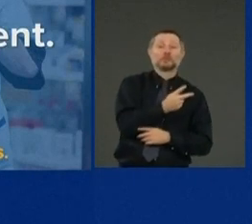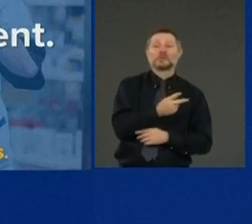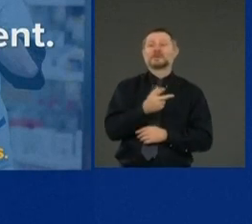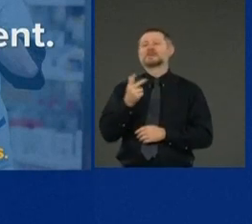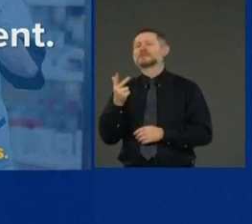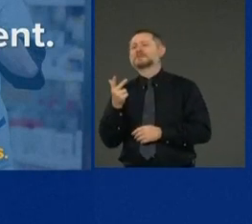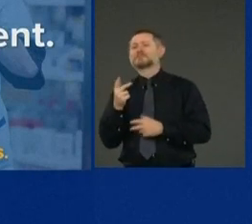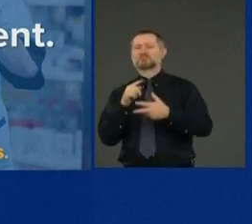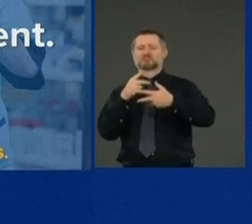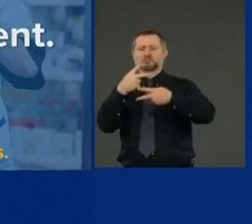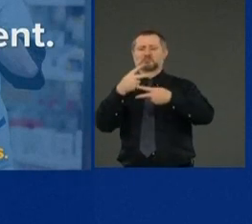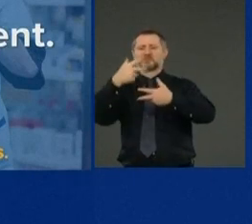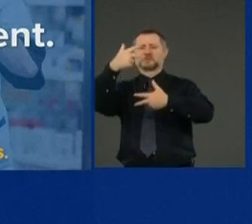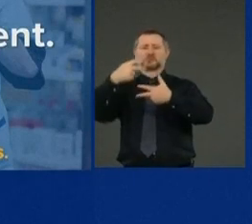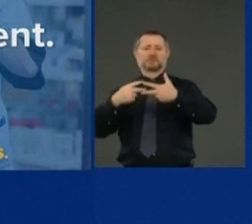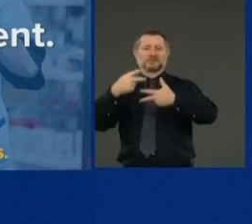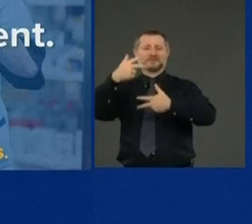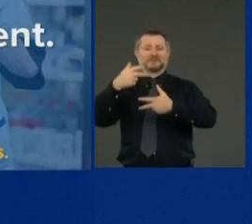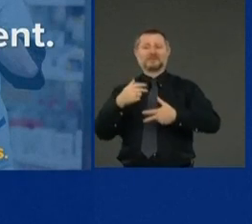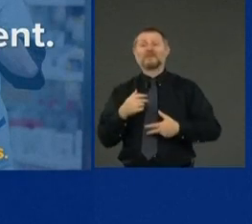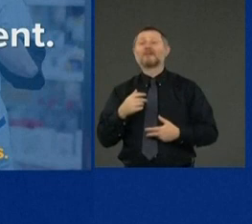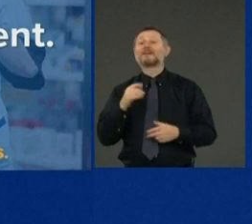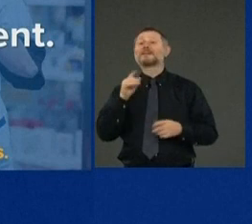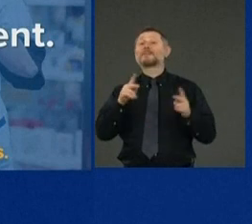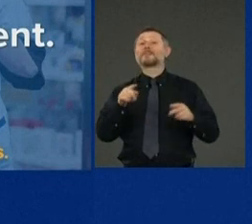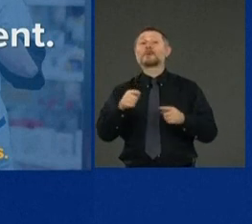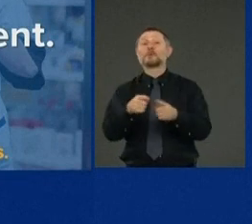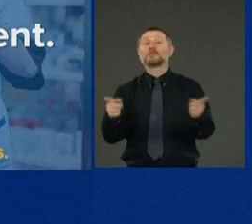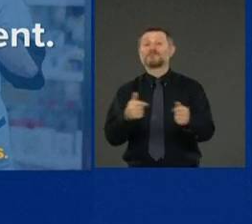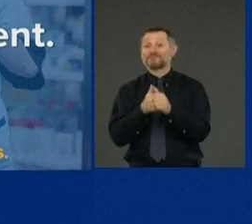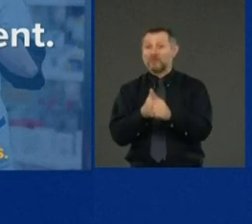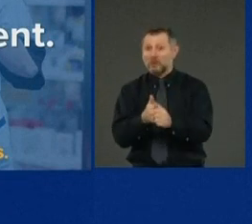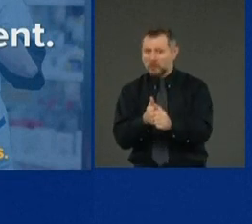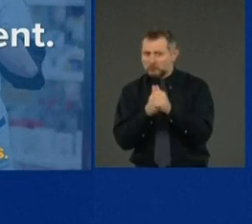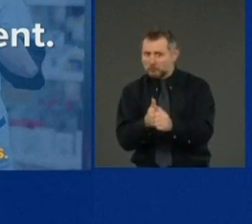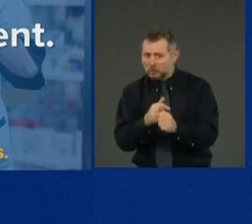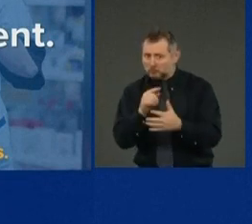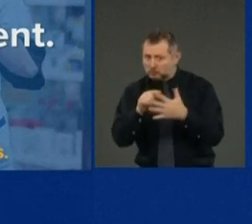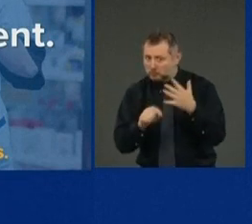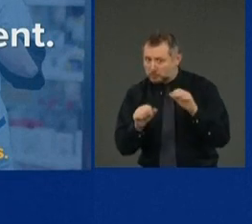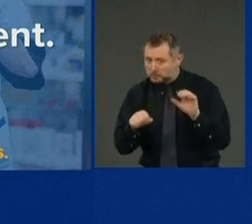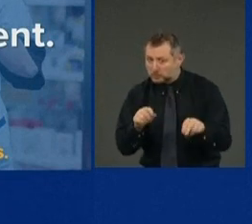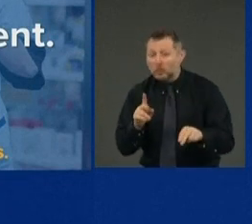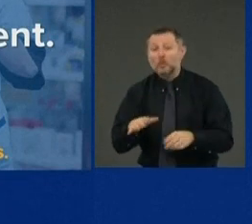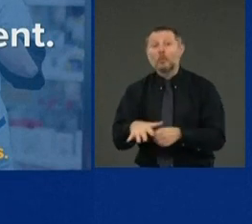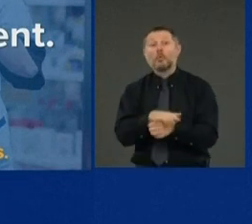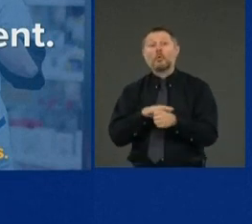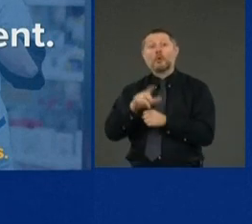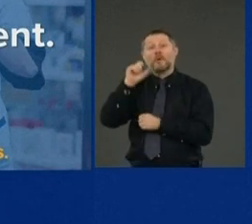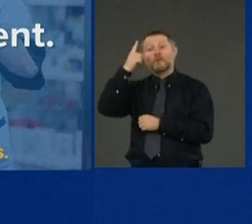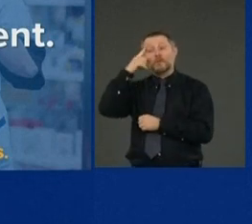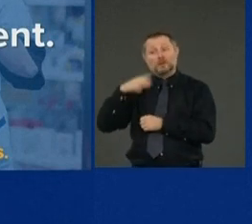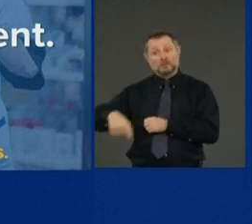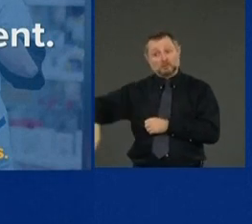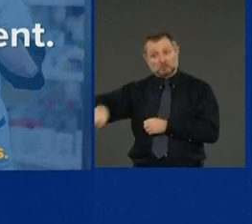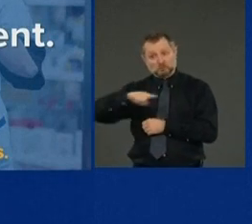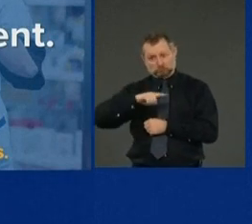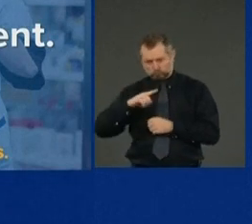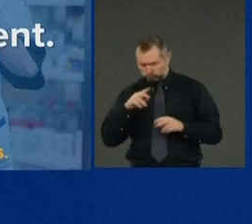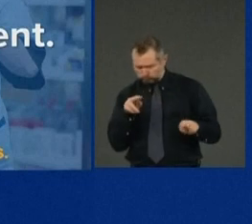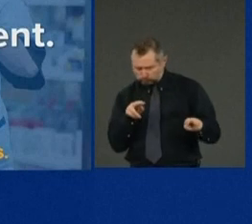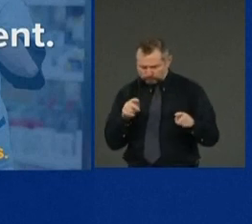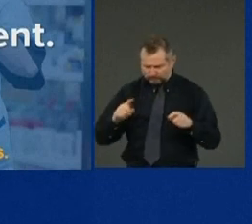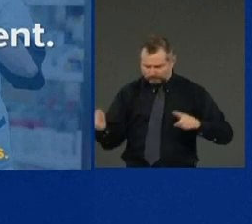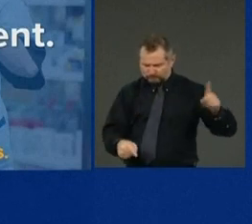is compliance by people and enforcement by local government. That is the issue.